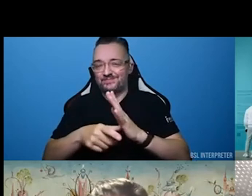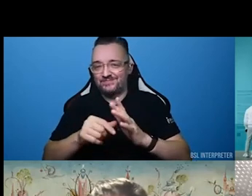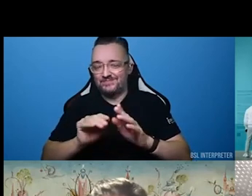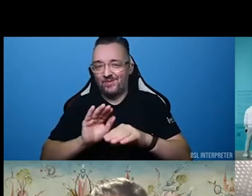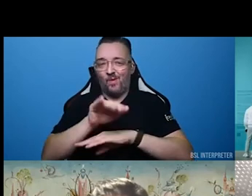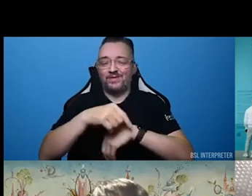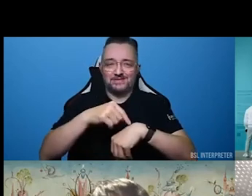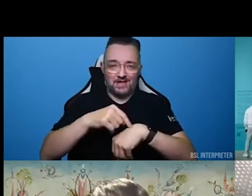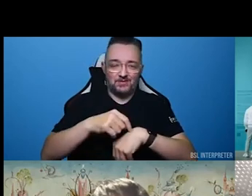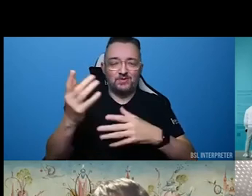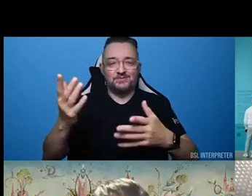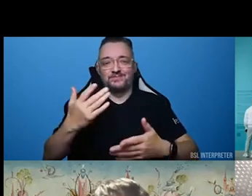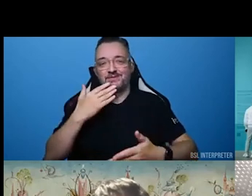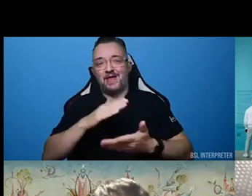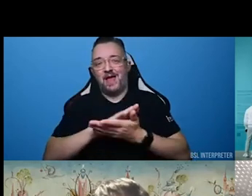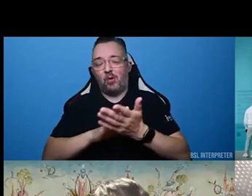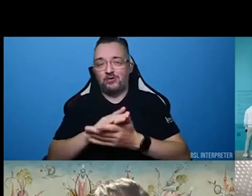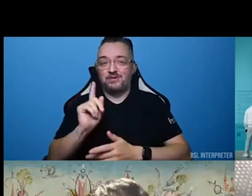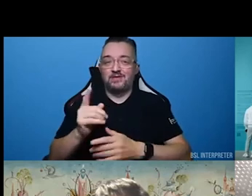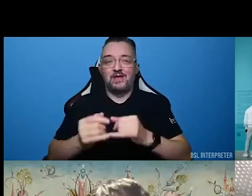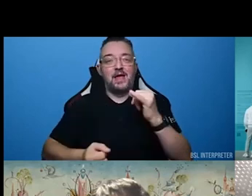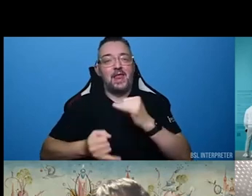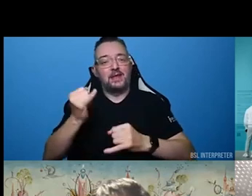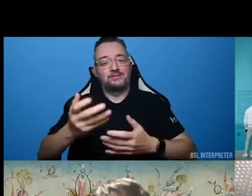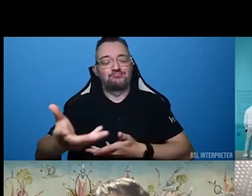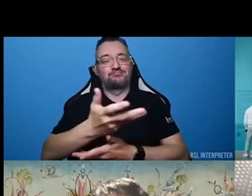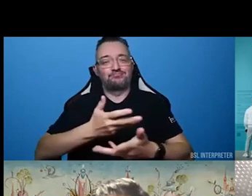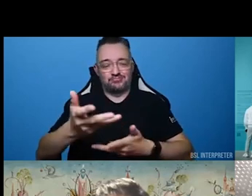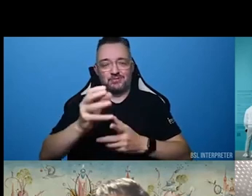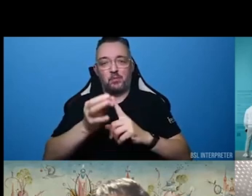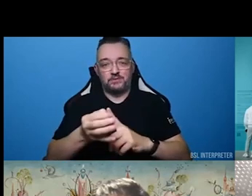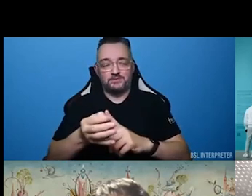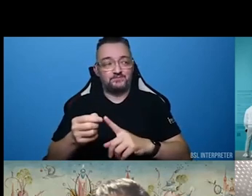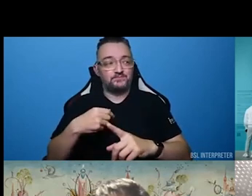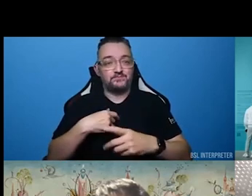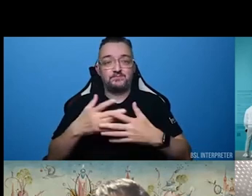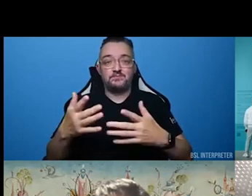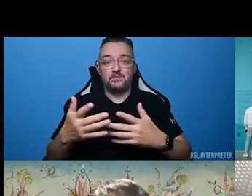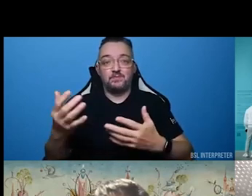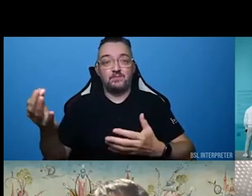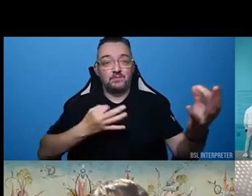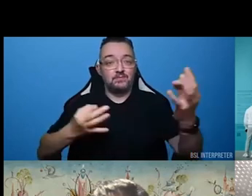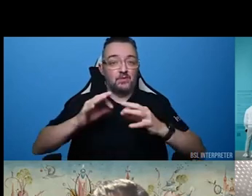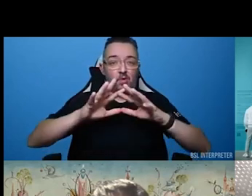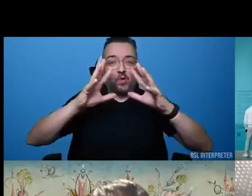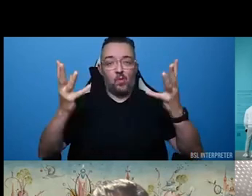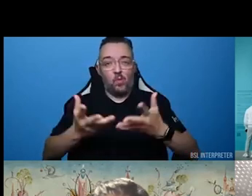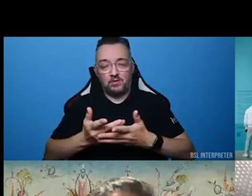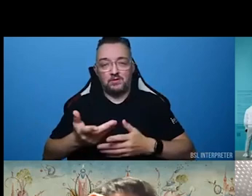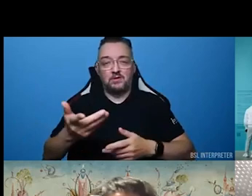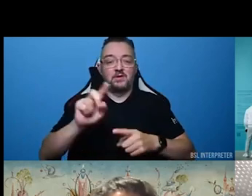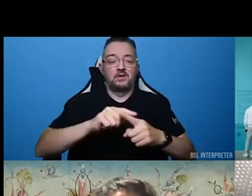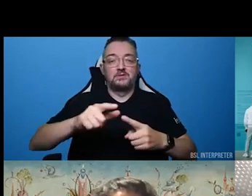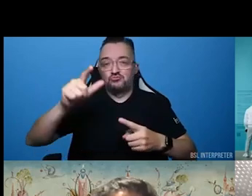so unfortunately I think that has to be our last, um, point of discussion. Uh, we have had loads of people tuning in from across the world tonight. We've had people from